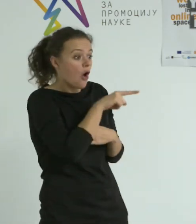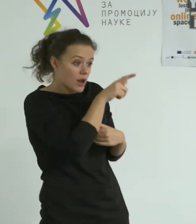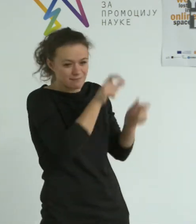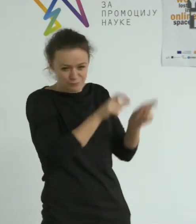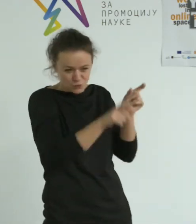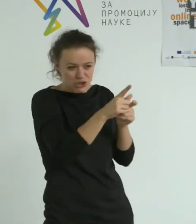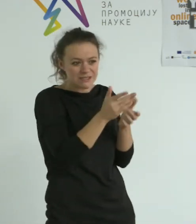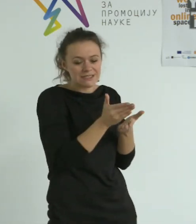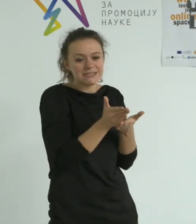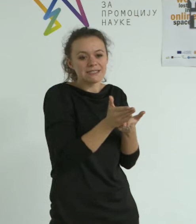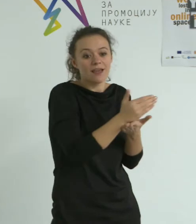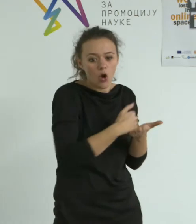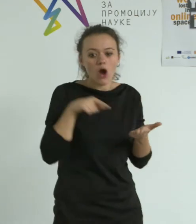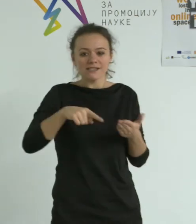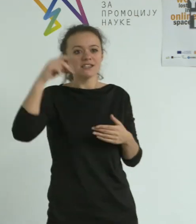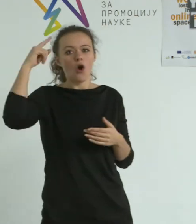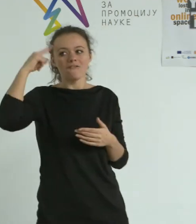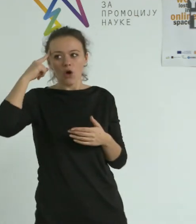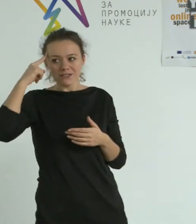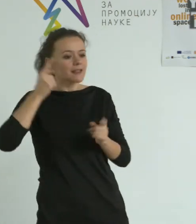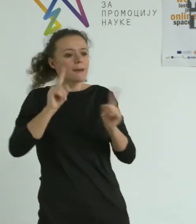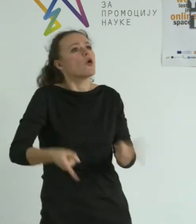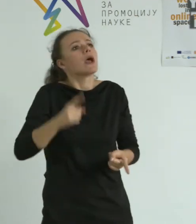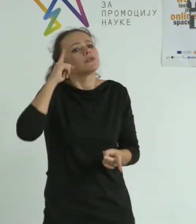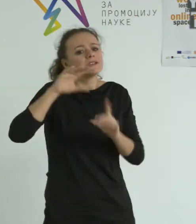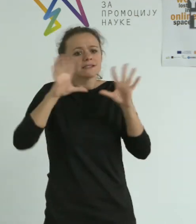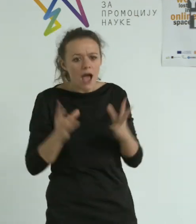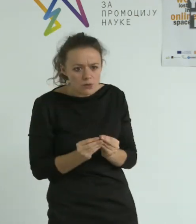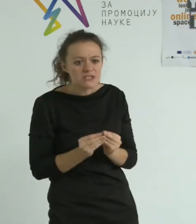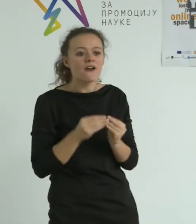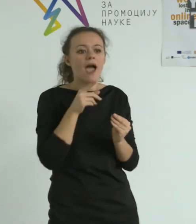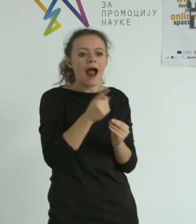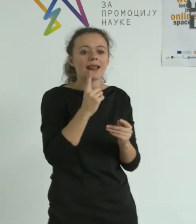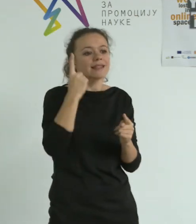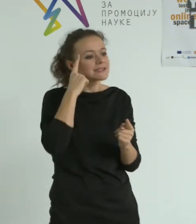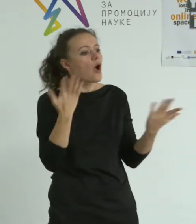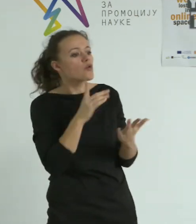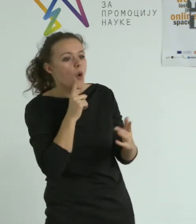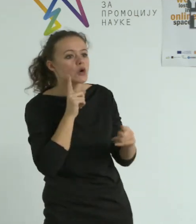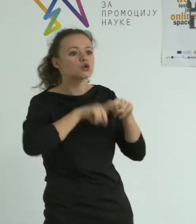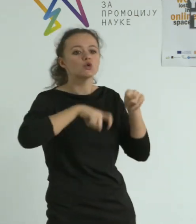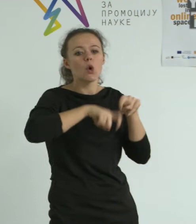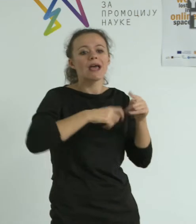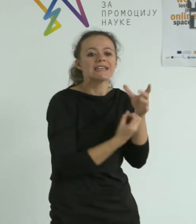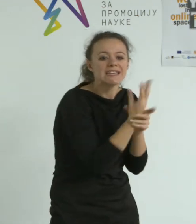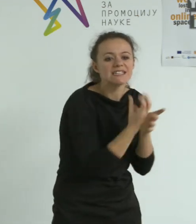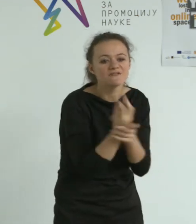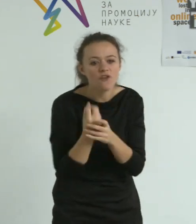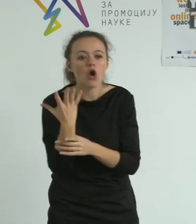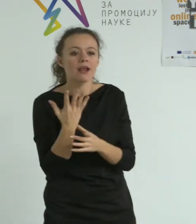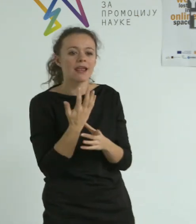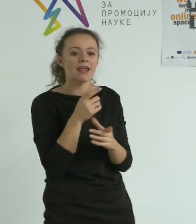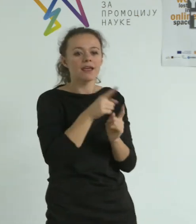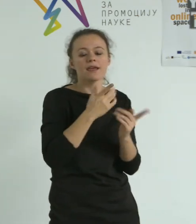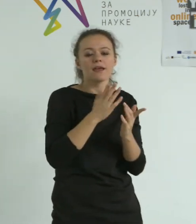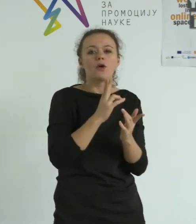this knowledge. They don't have to learn it all, but they can use all the resources and then have them as resources in the